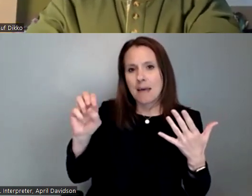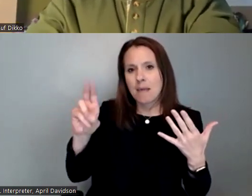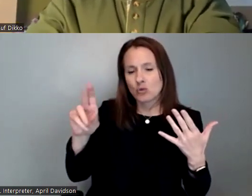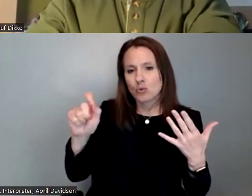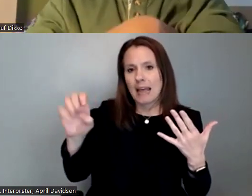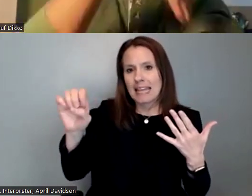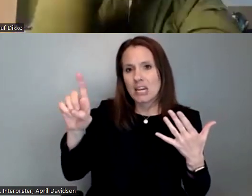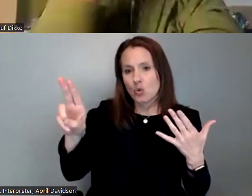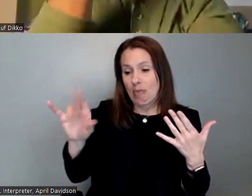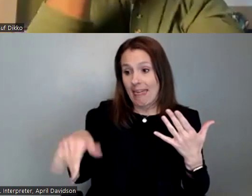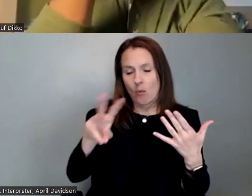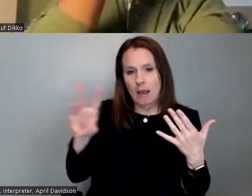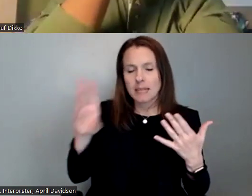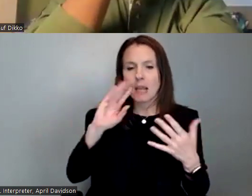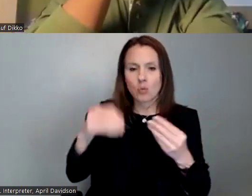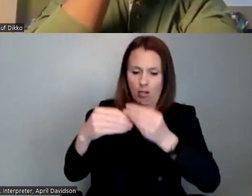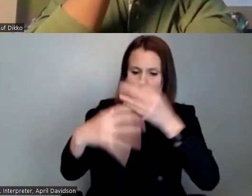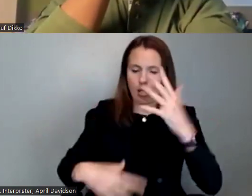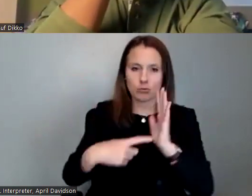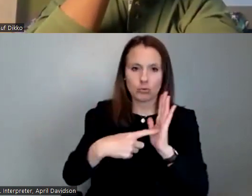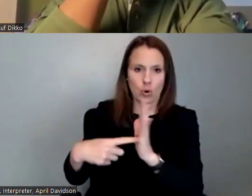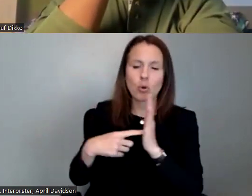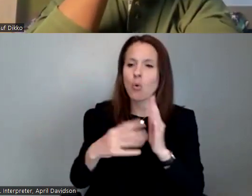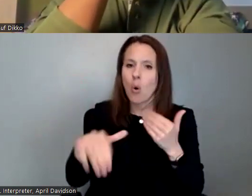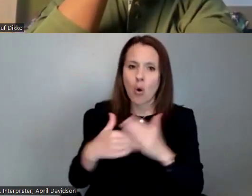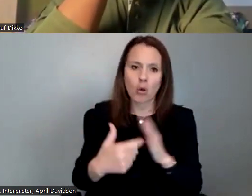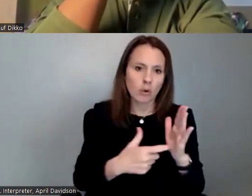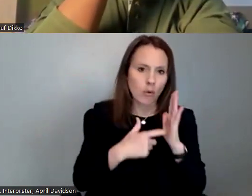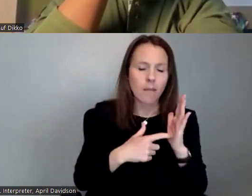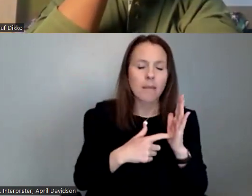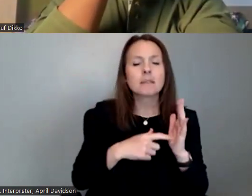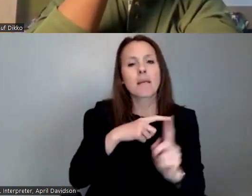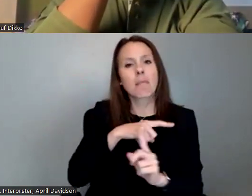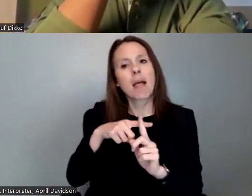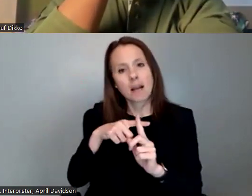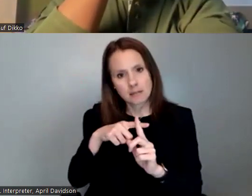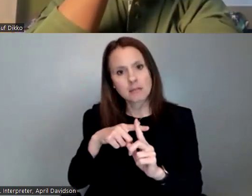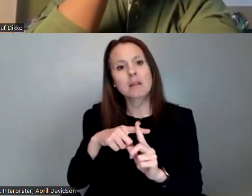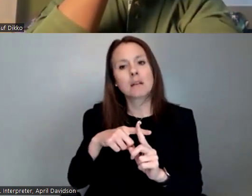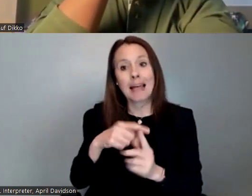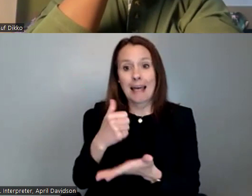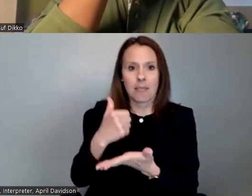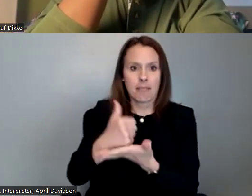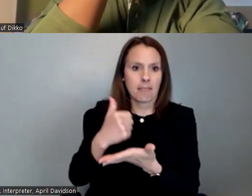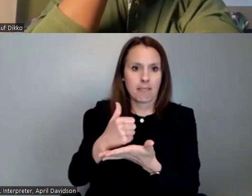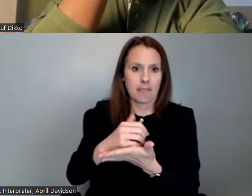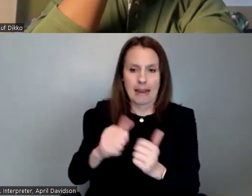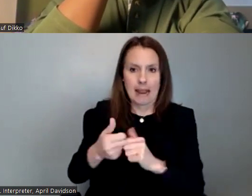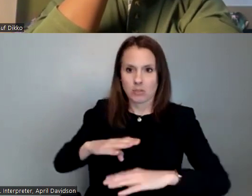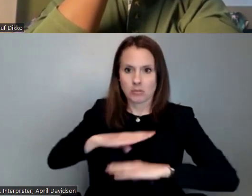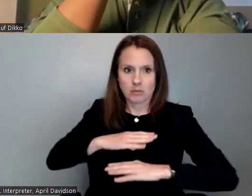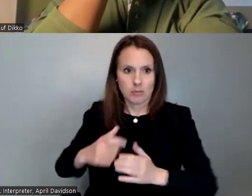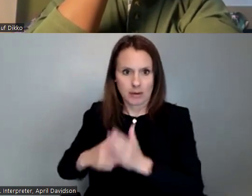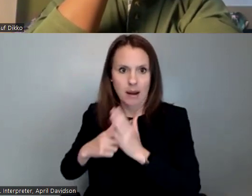webaccess.msu.edu. It not only encapsulates all of these requirements, but also provides assistance and consultation